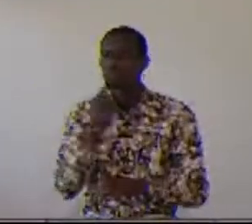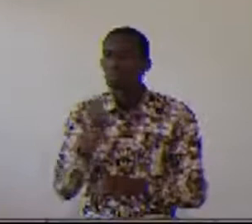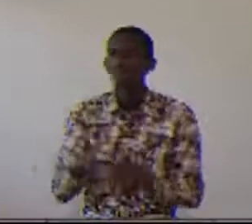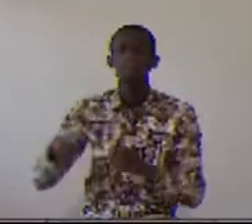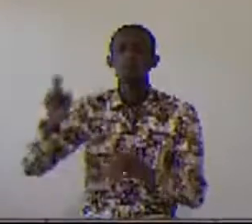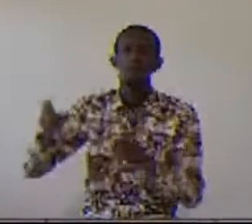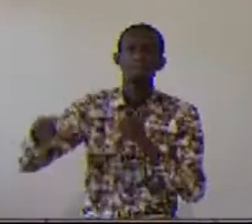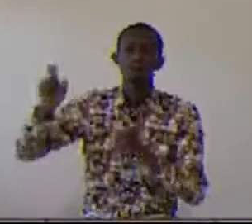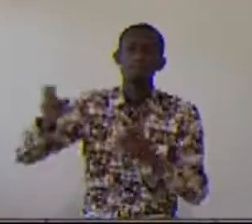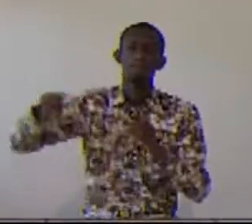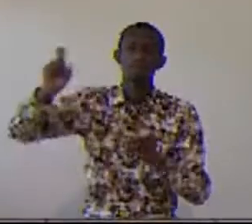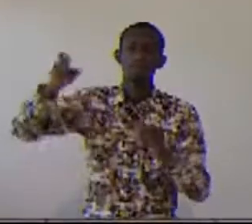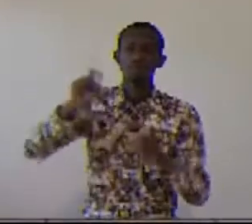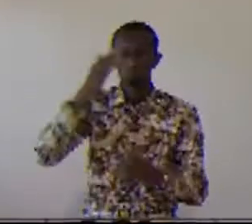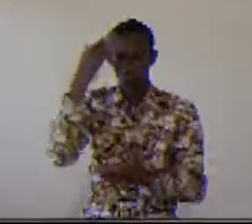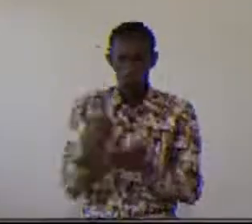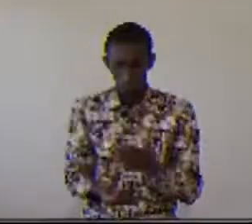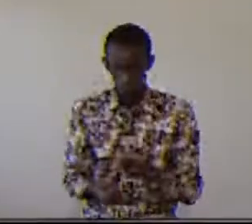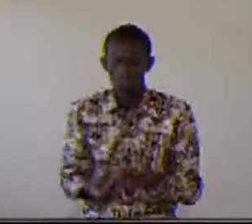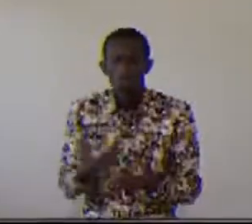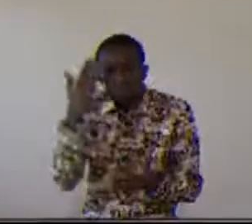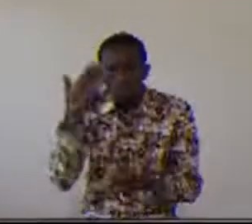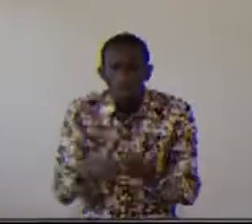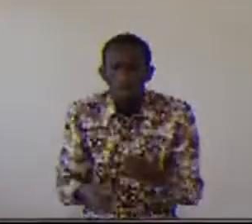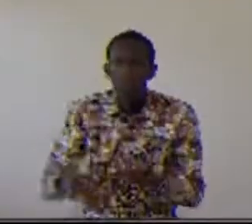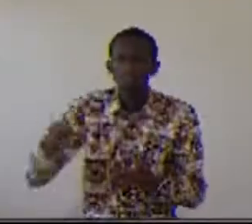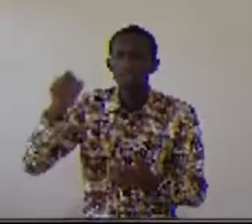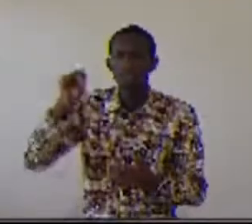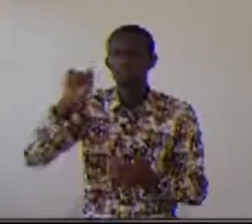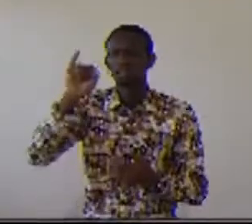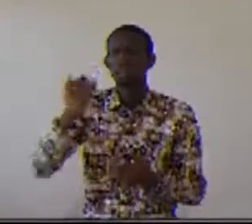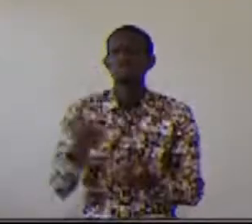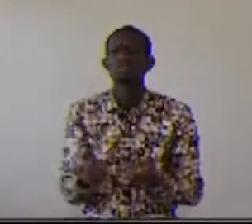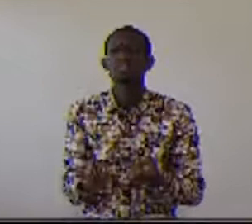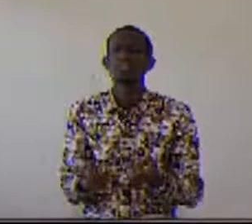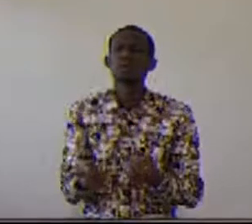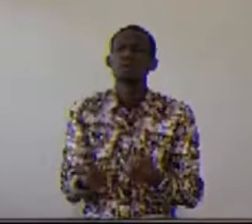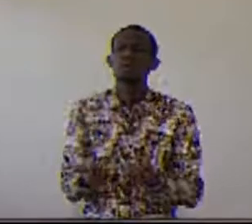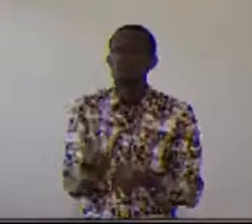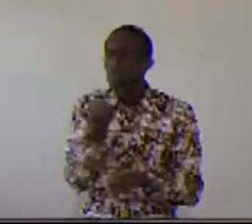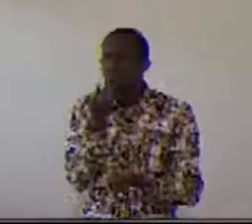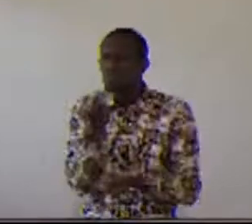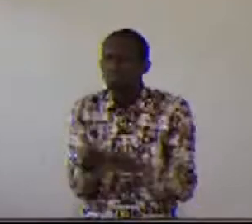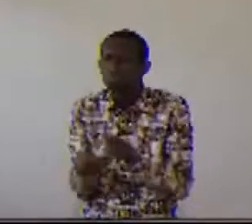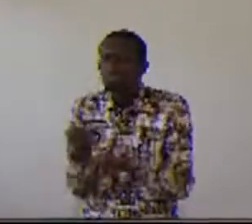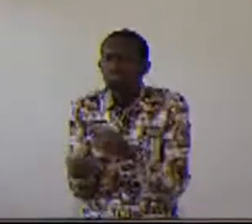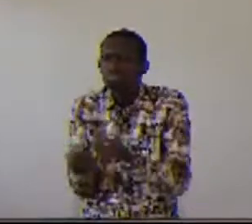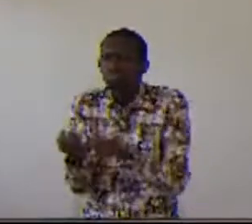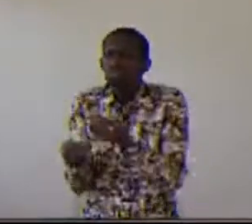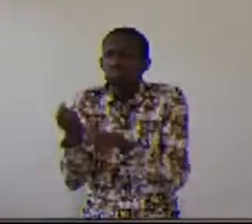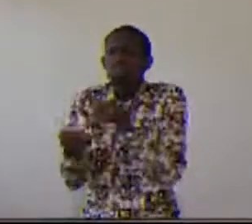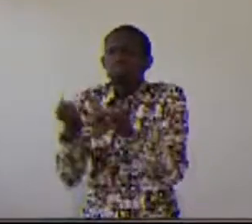increases. But why does silicon have a very high melting temperature or boiling